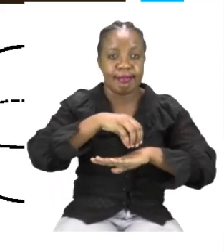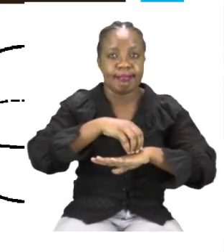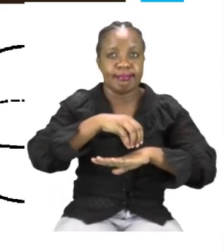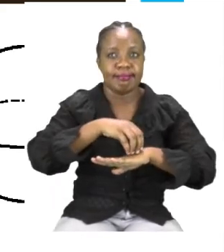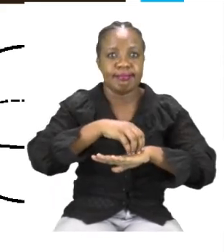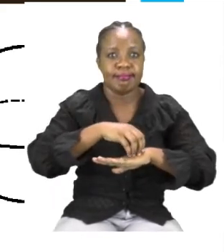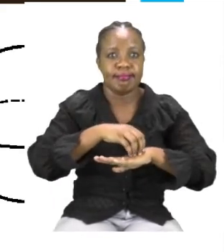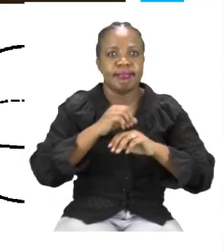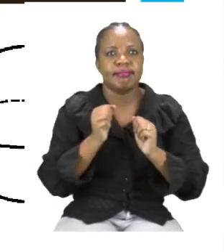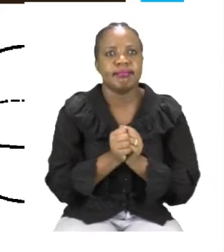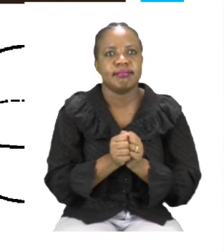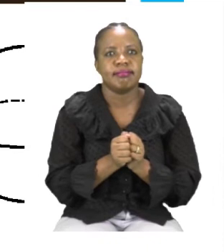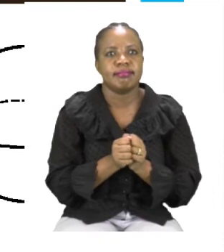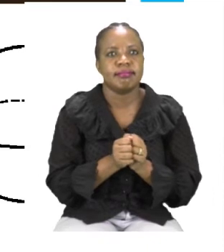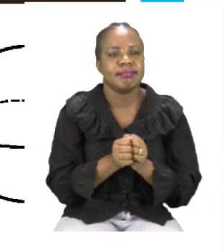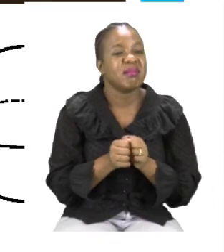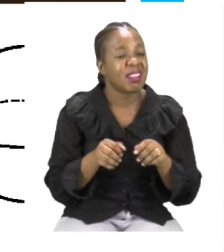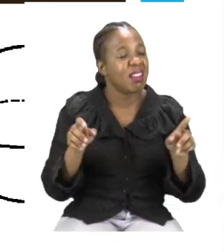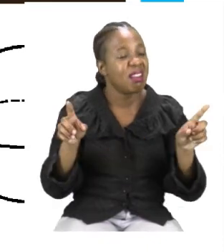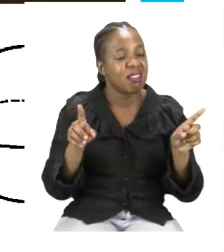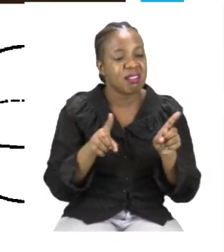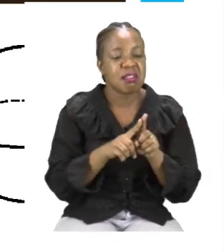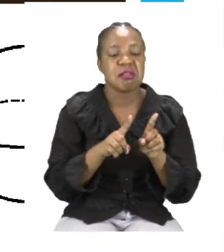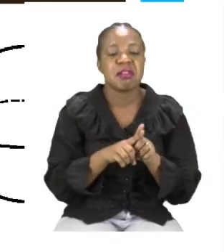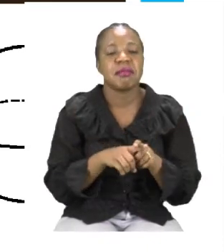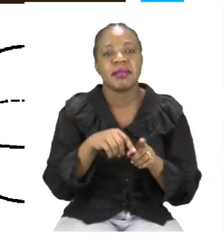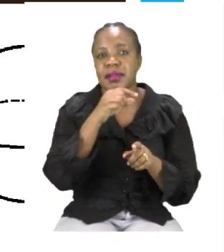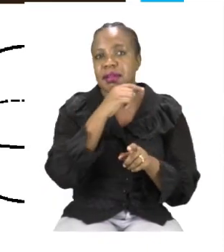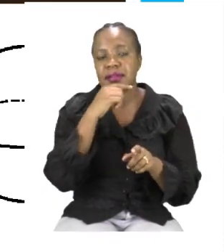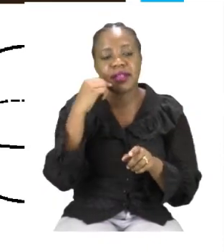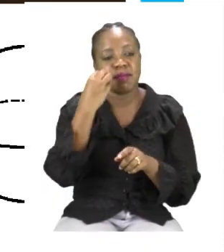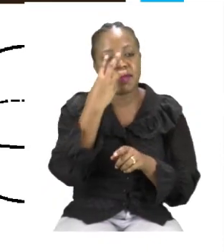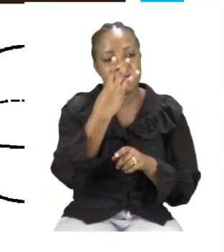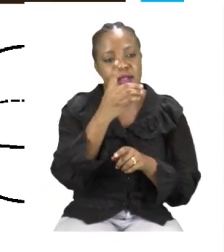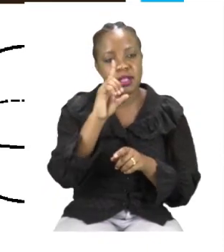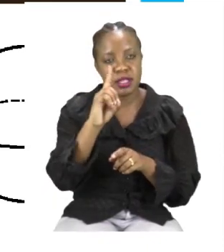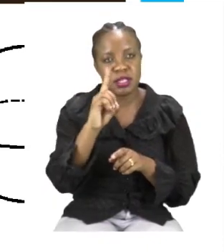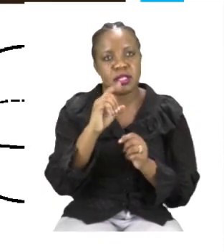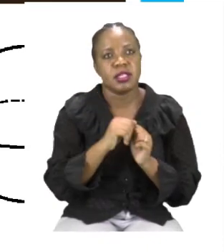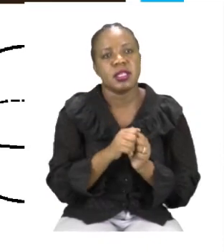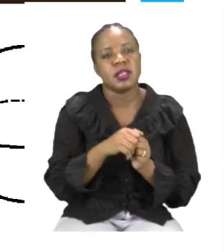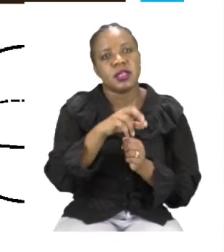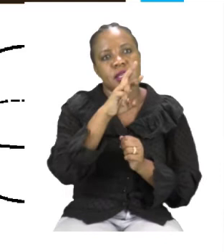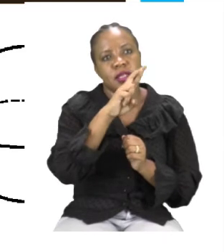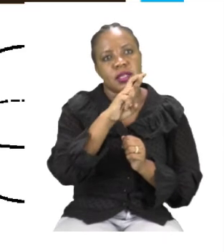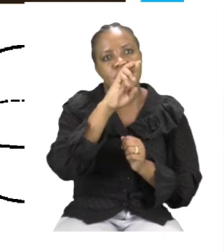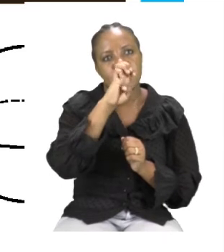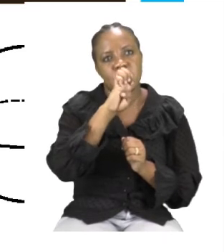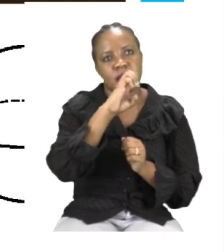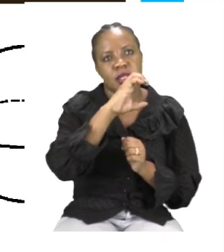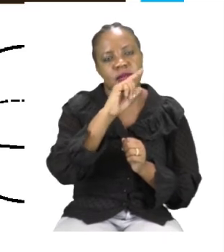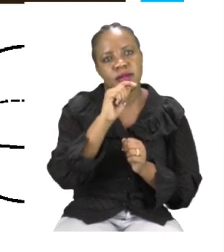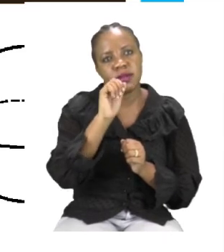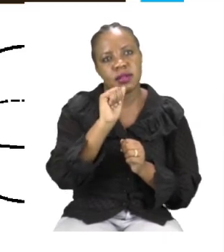is definitely a rectangular prism. There are many other things that come in the shape of a rectangular